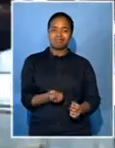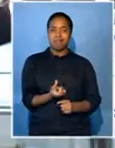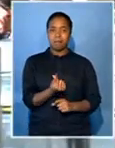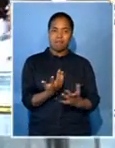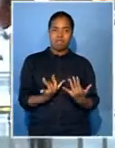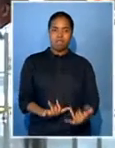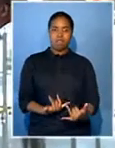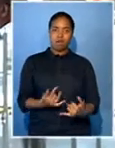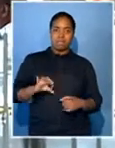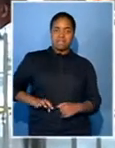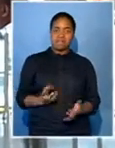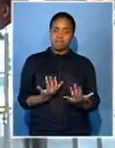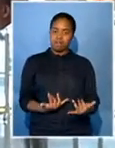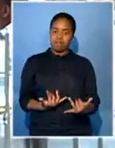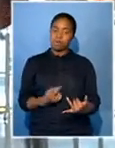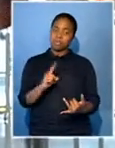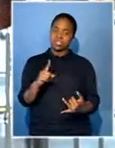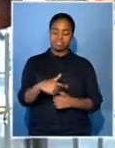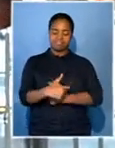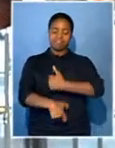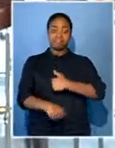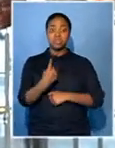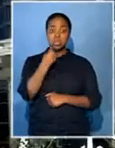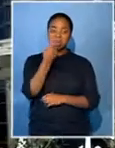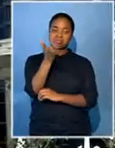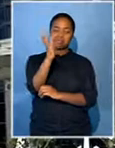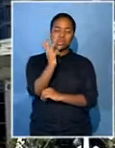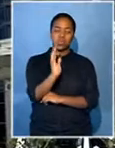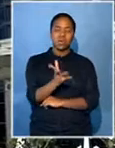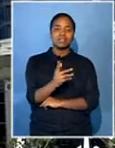African population. She formally opens the conference tomorrow morning.